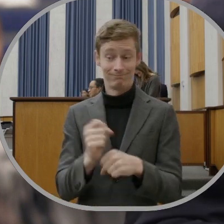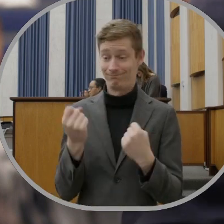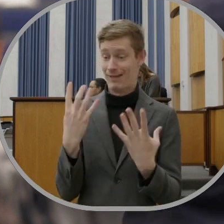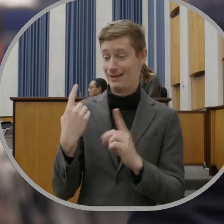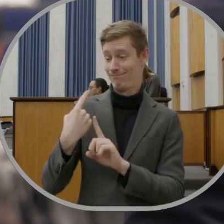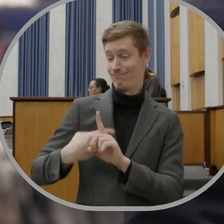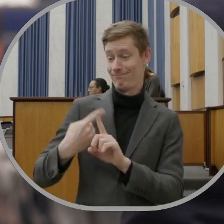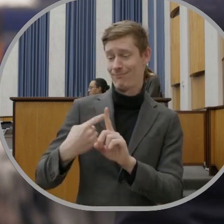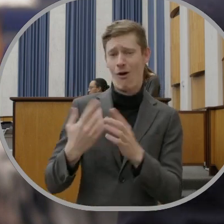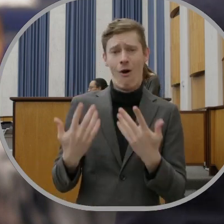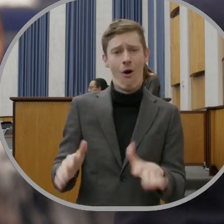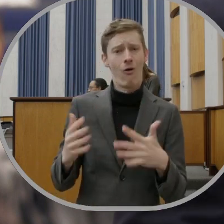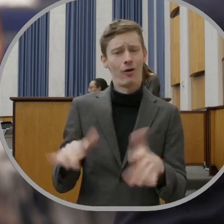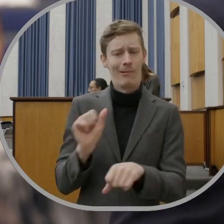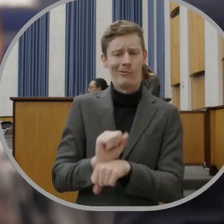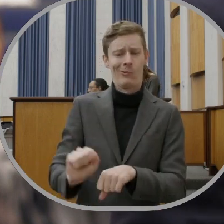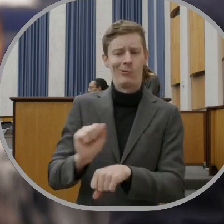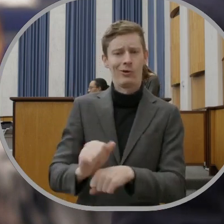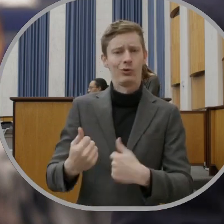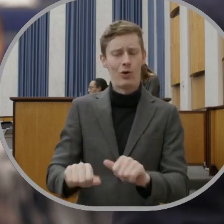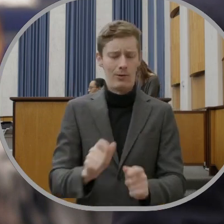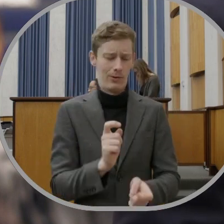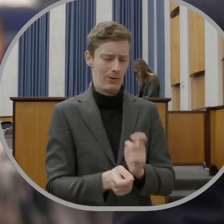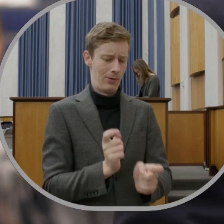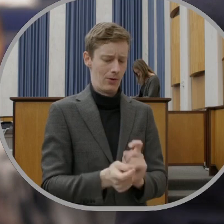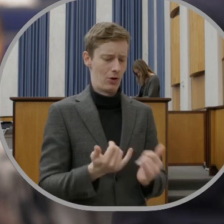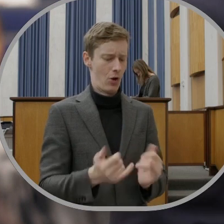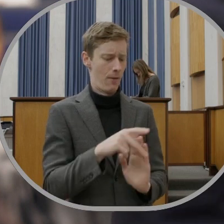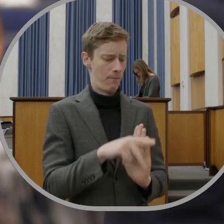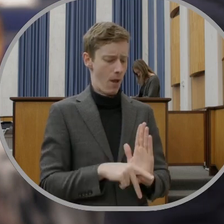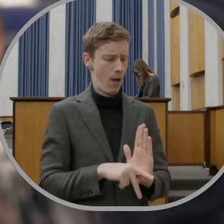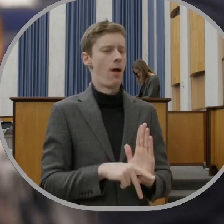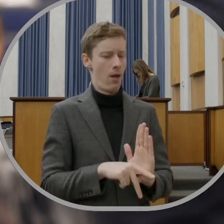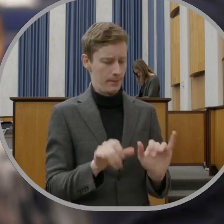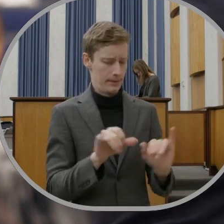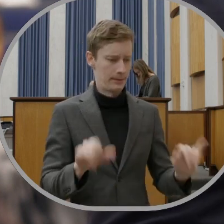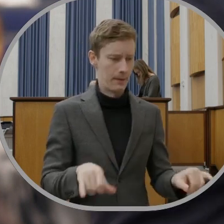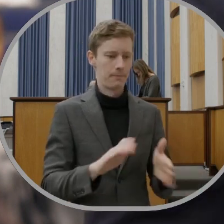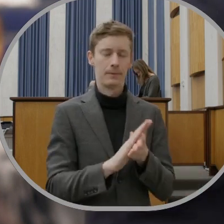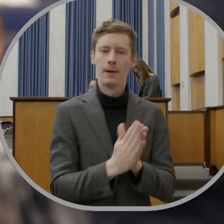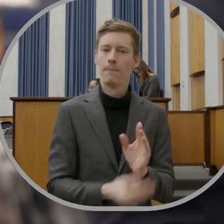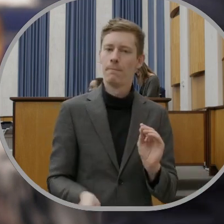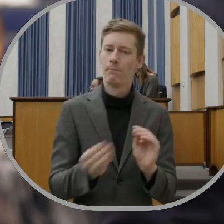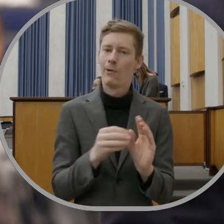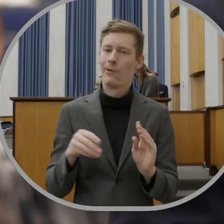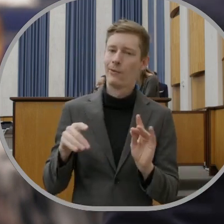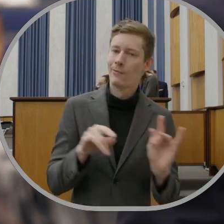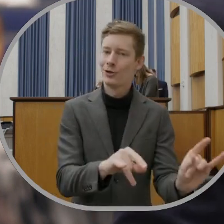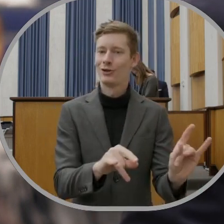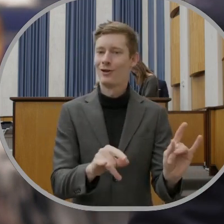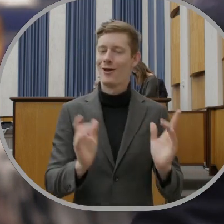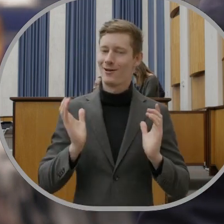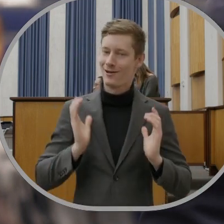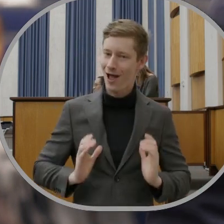we've already been working hard to refine our current policies and reform our systems to create a more efficient and